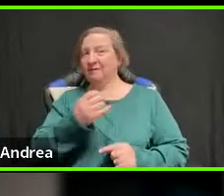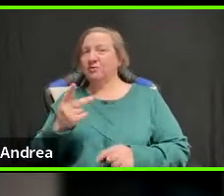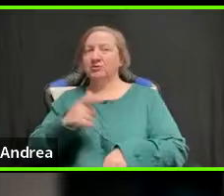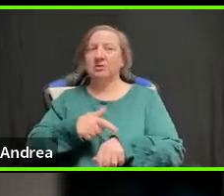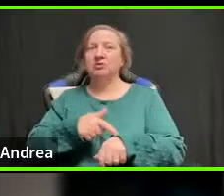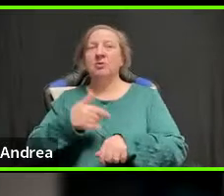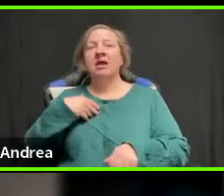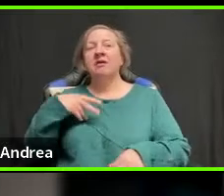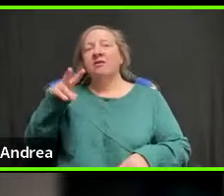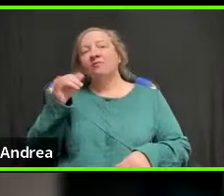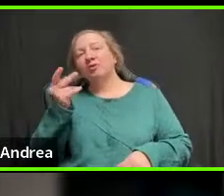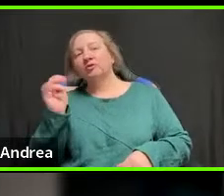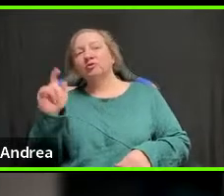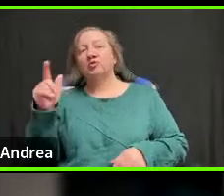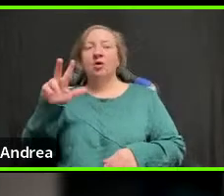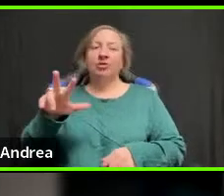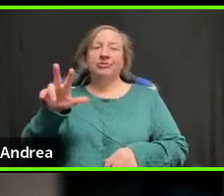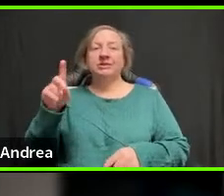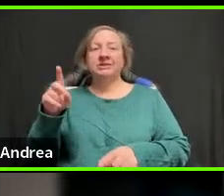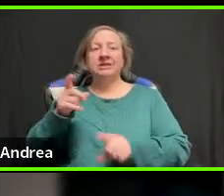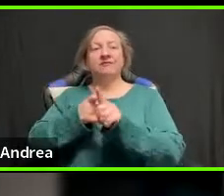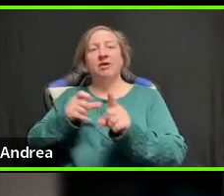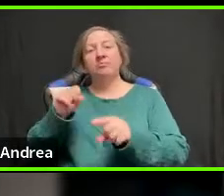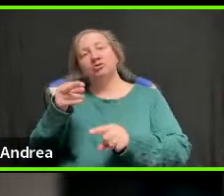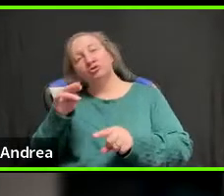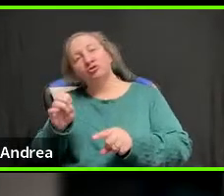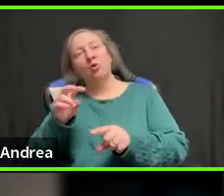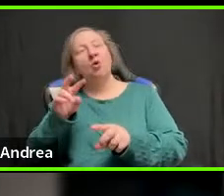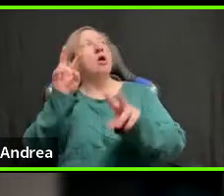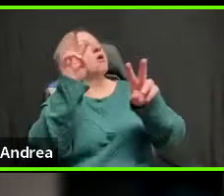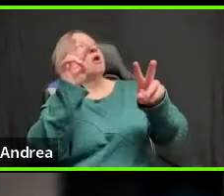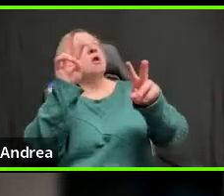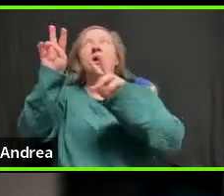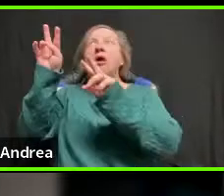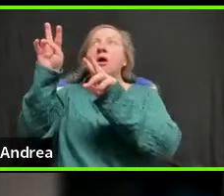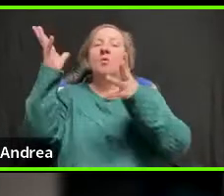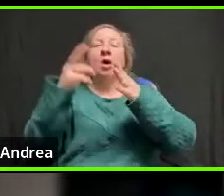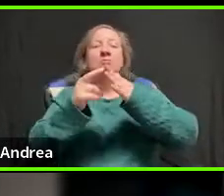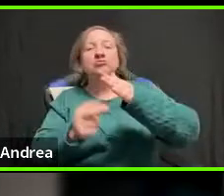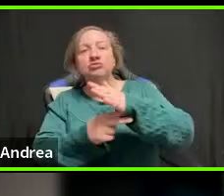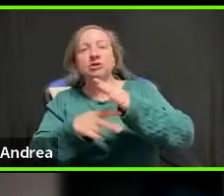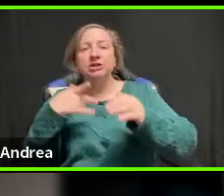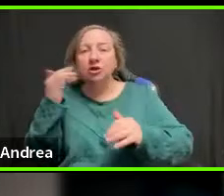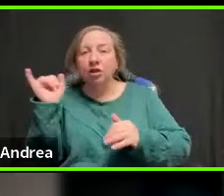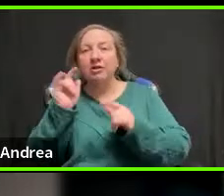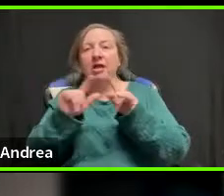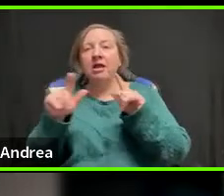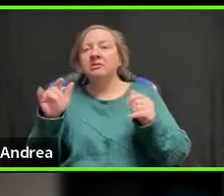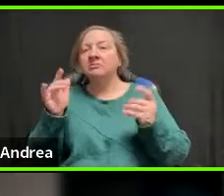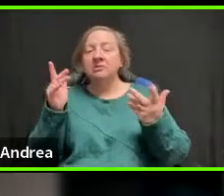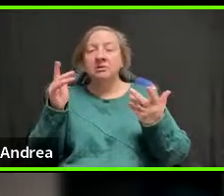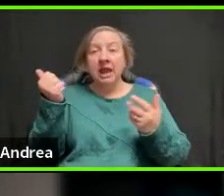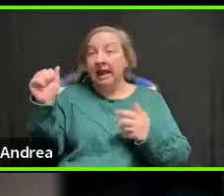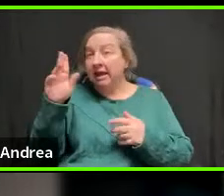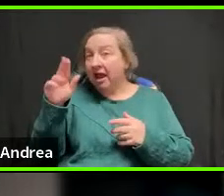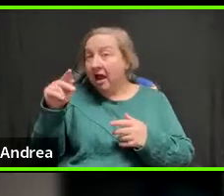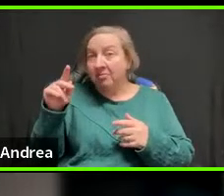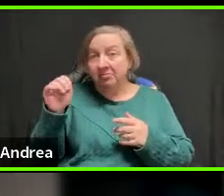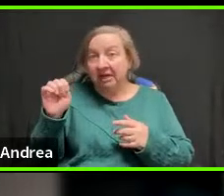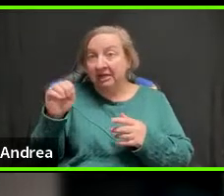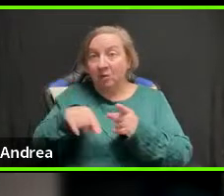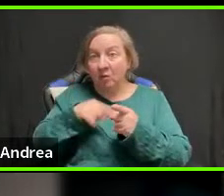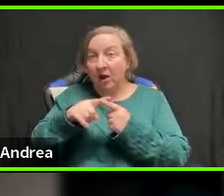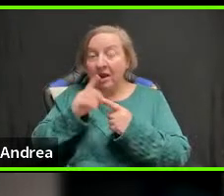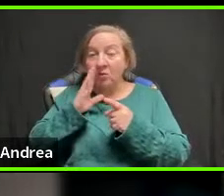of a virtual 3D model from the shoreline, looking up what would the different bridges look like. And I was curious if there was just any updates on when those might become available